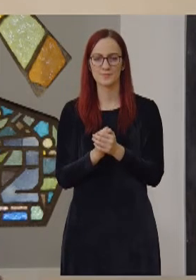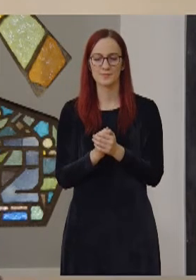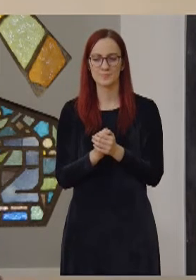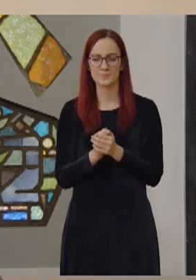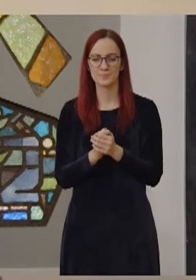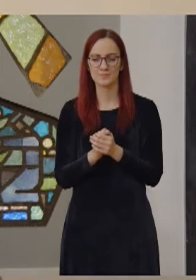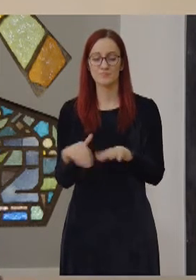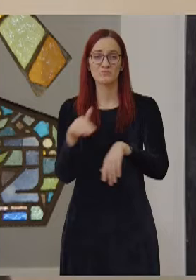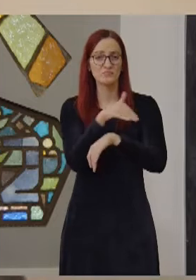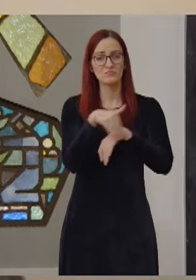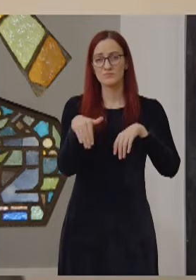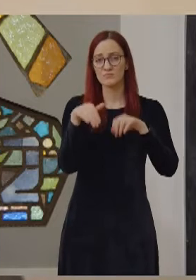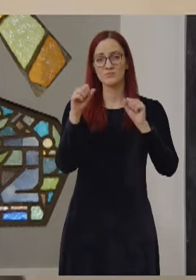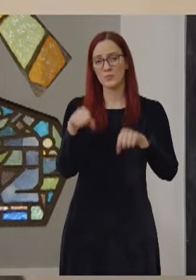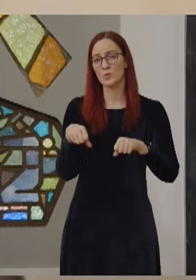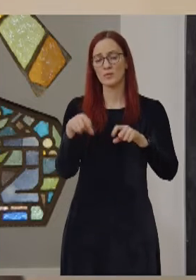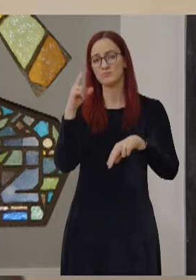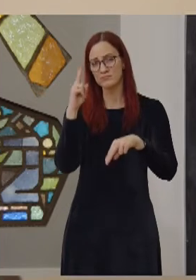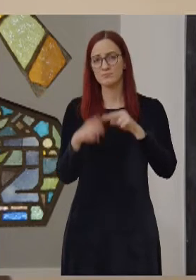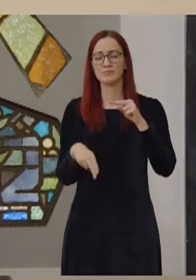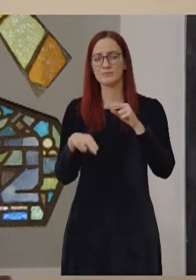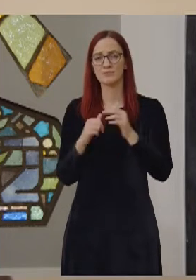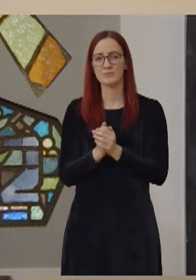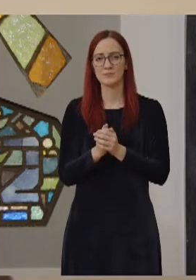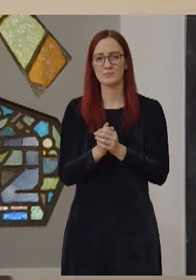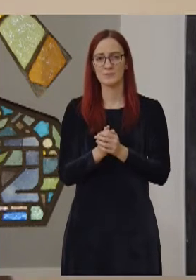field of the East.